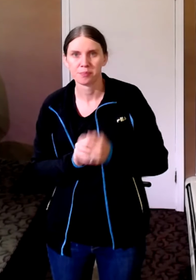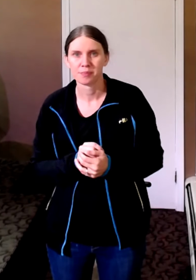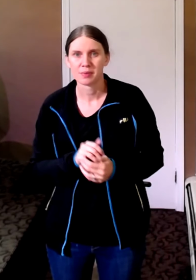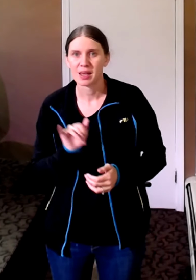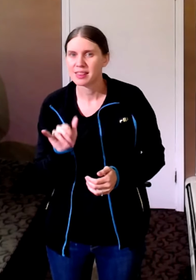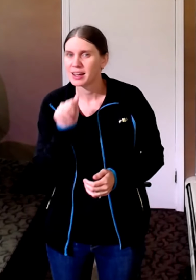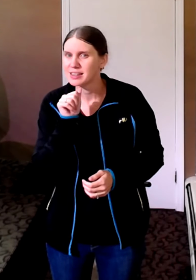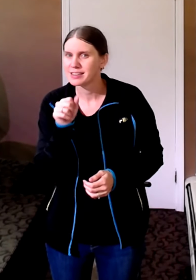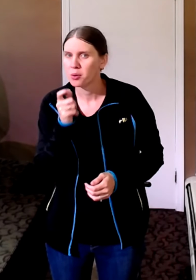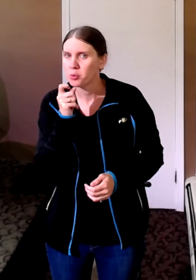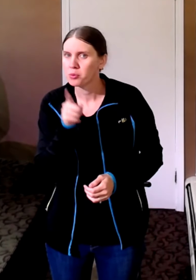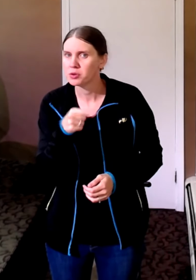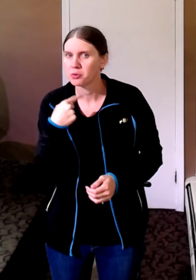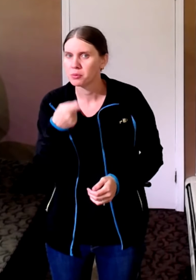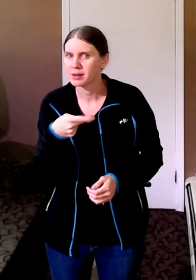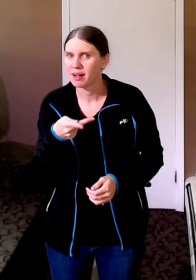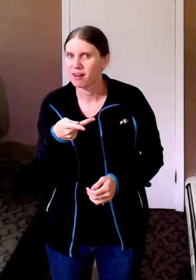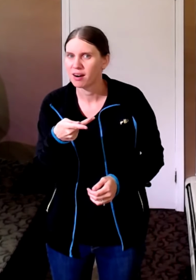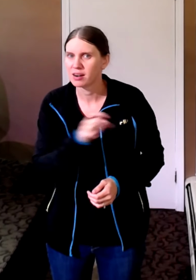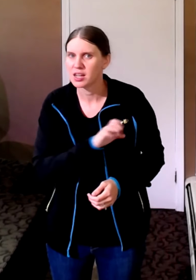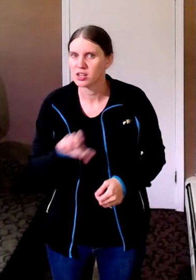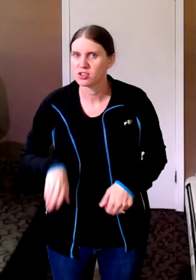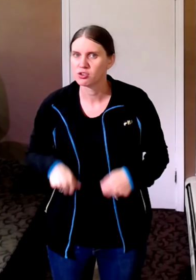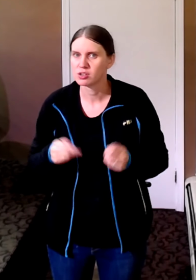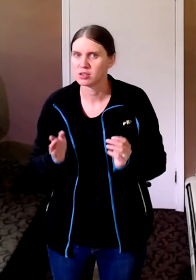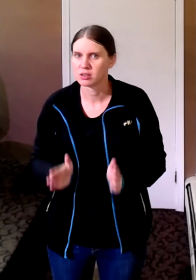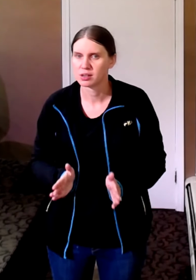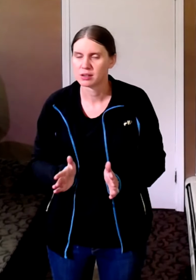That is not who we are as Christians.